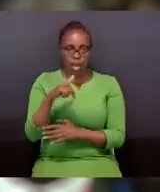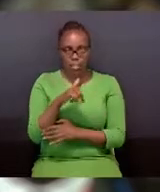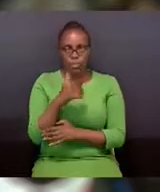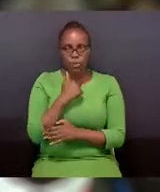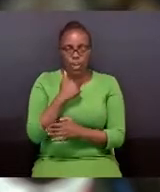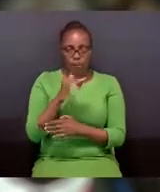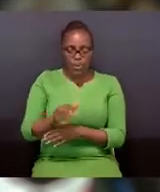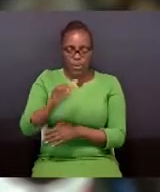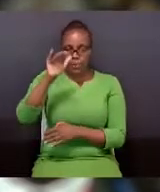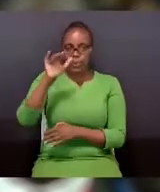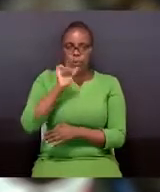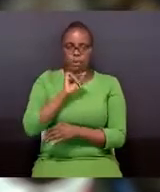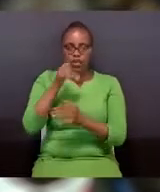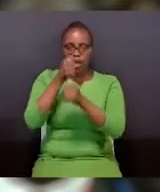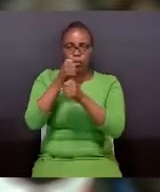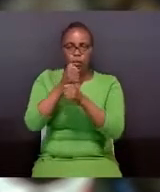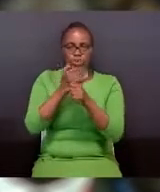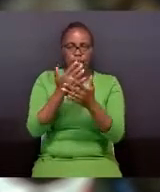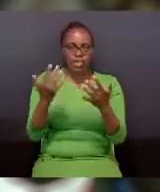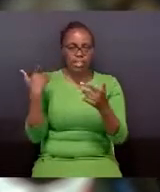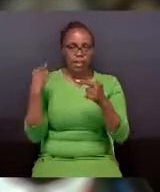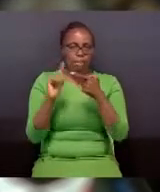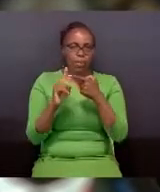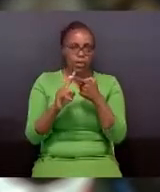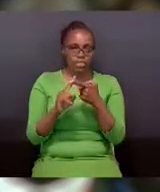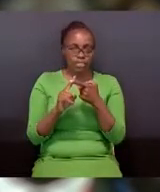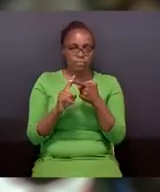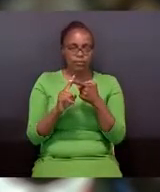up those staircases. First,